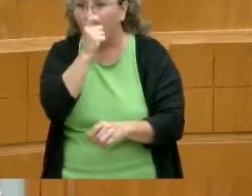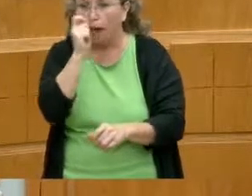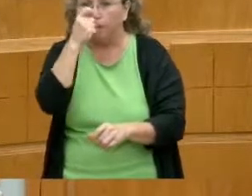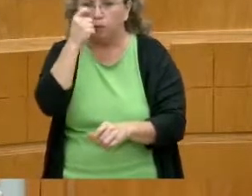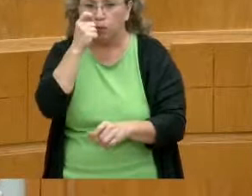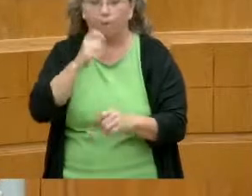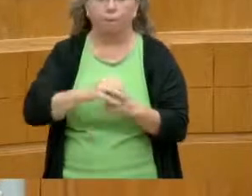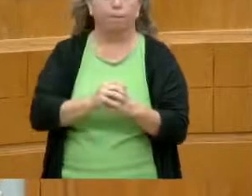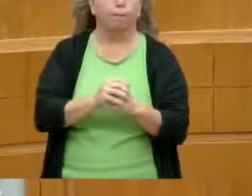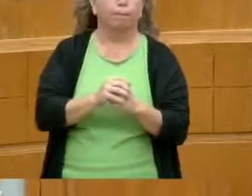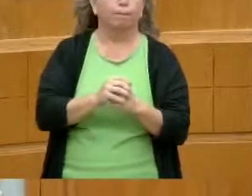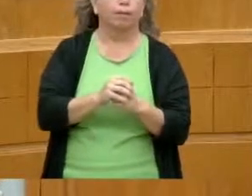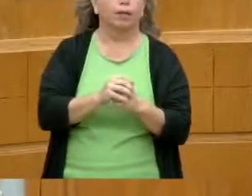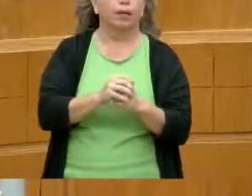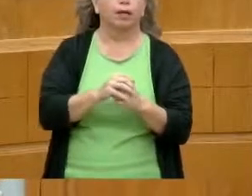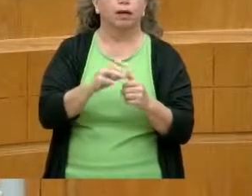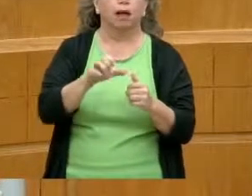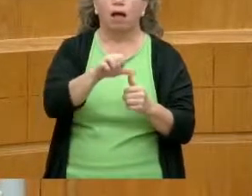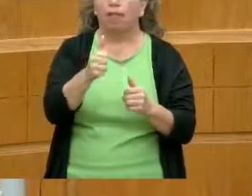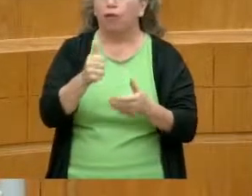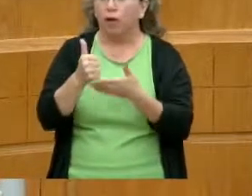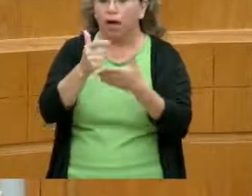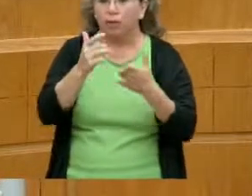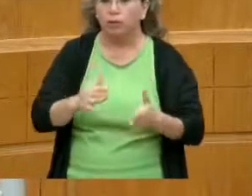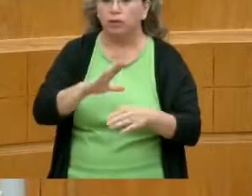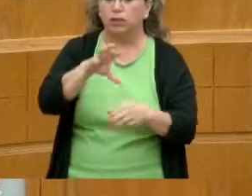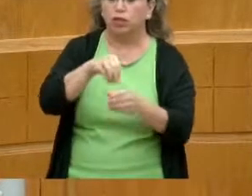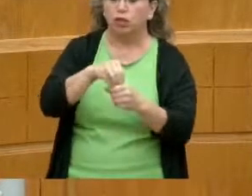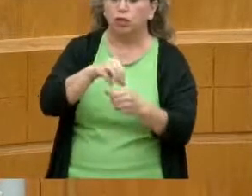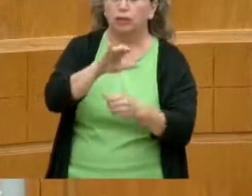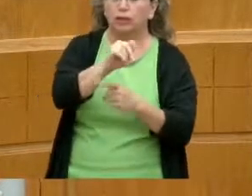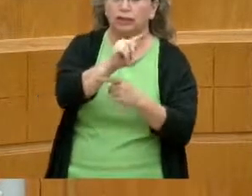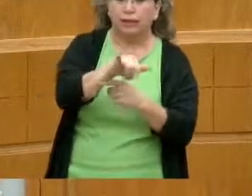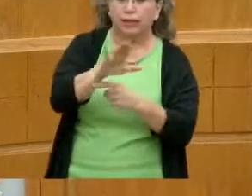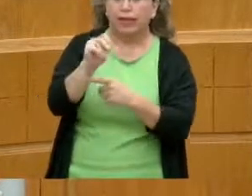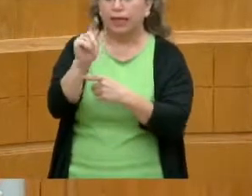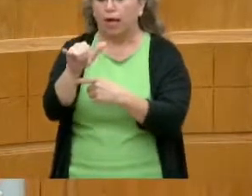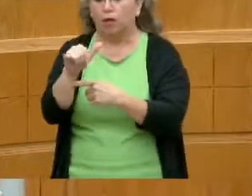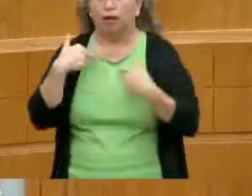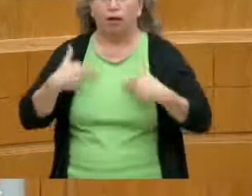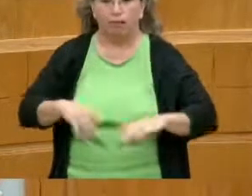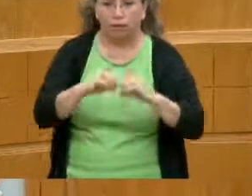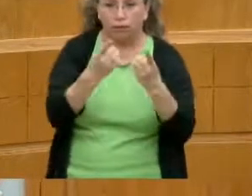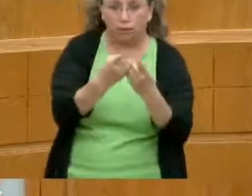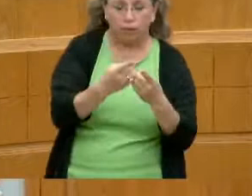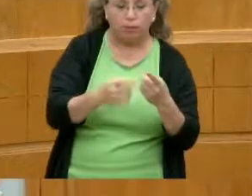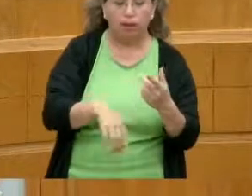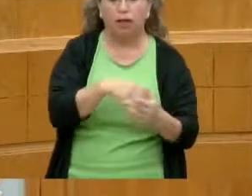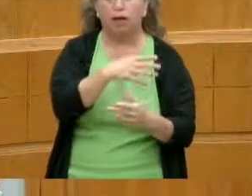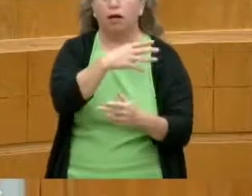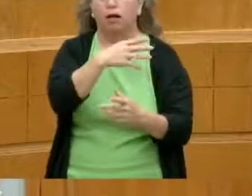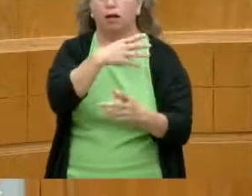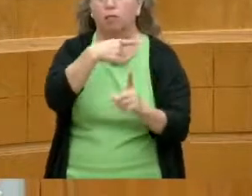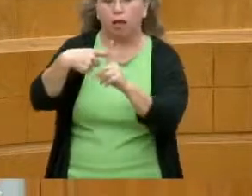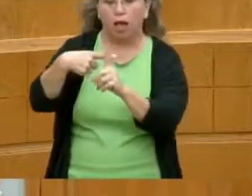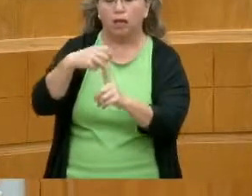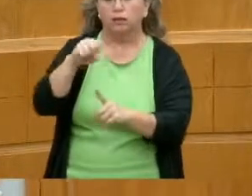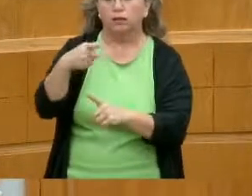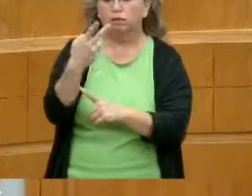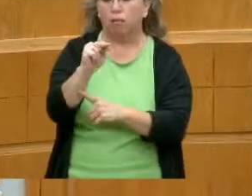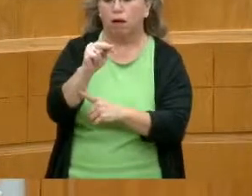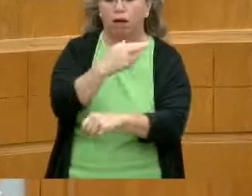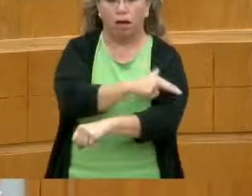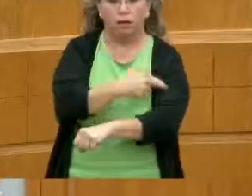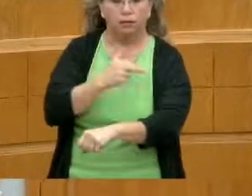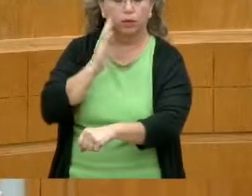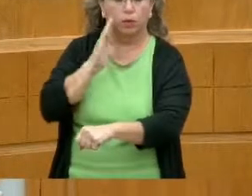fire department include the city's health department, city county health department, and then Spahn Hospital is helping us actually do the analysis